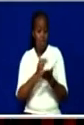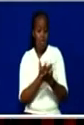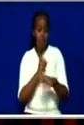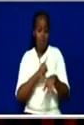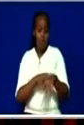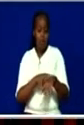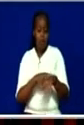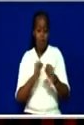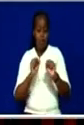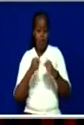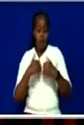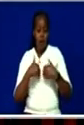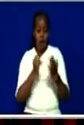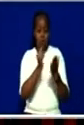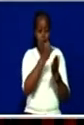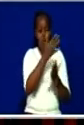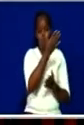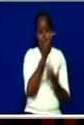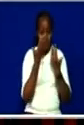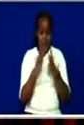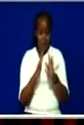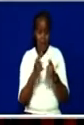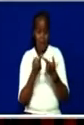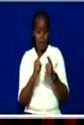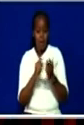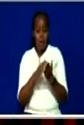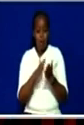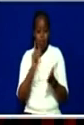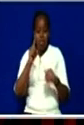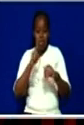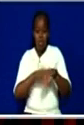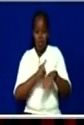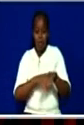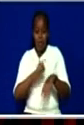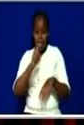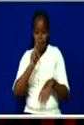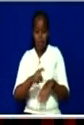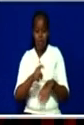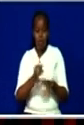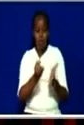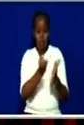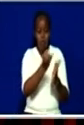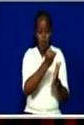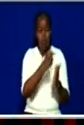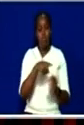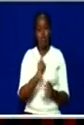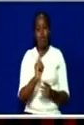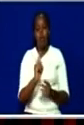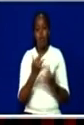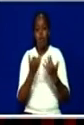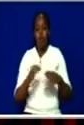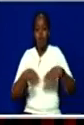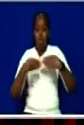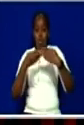a graph plotted for you, but most of the times you have to plot the graph. So you're given a